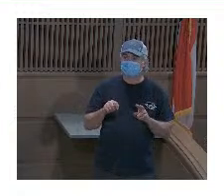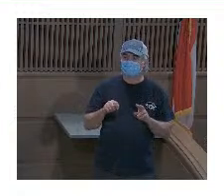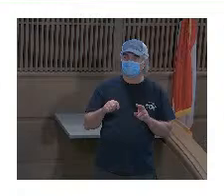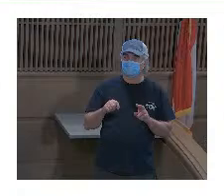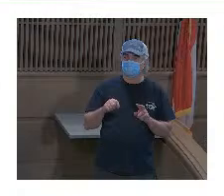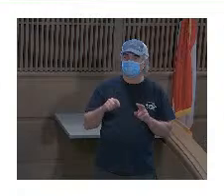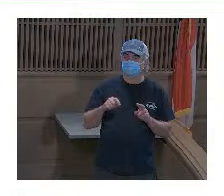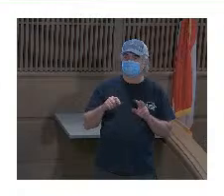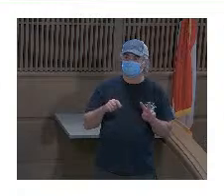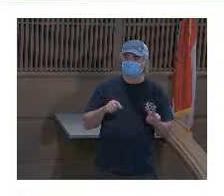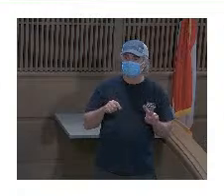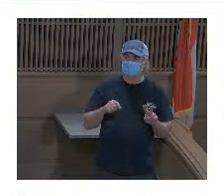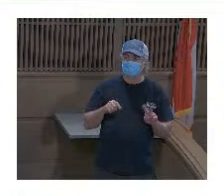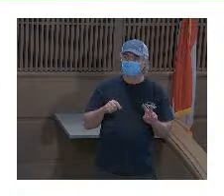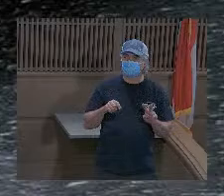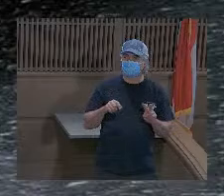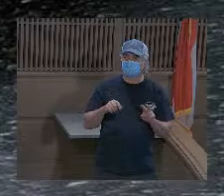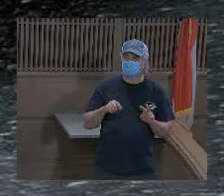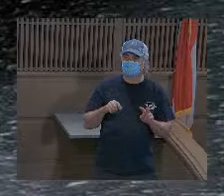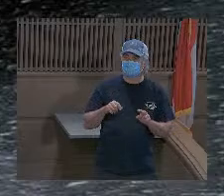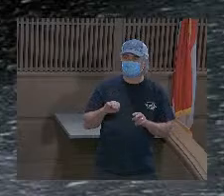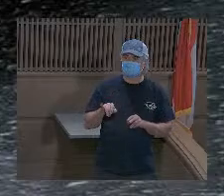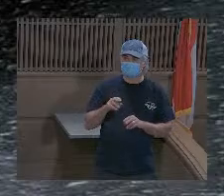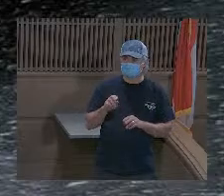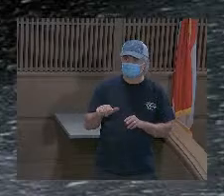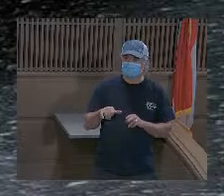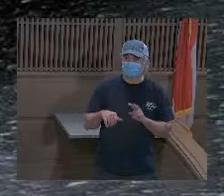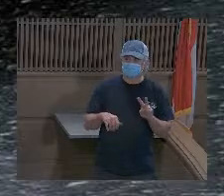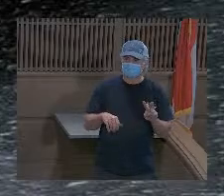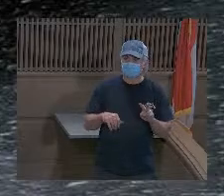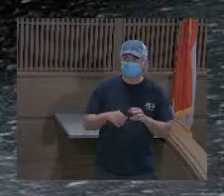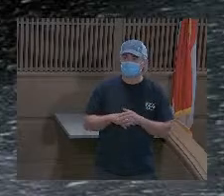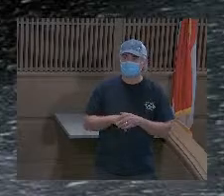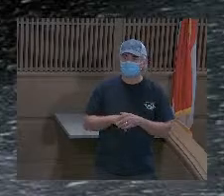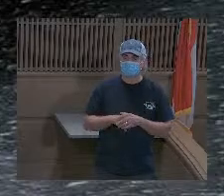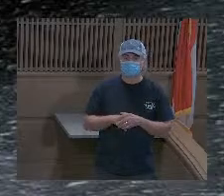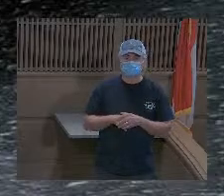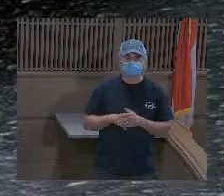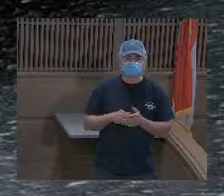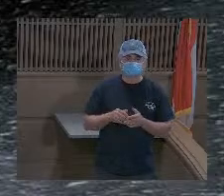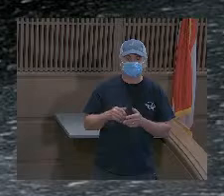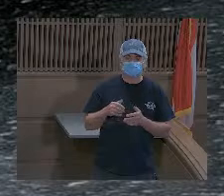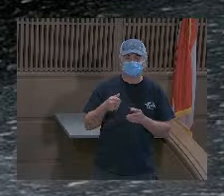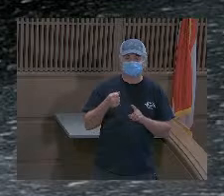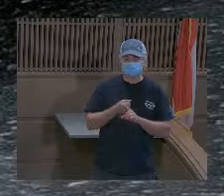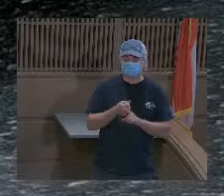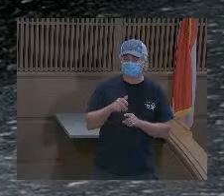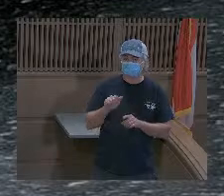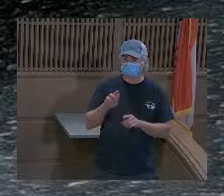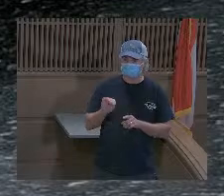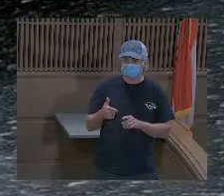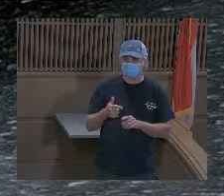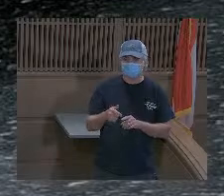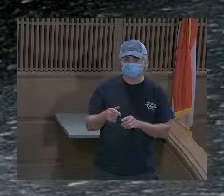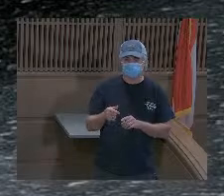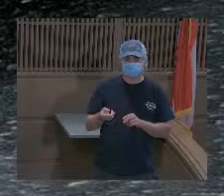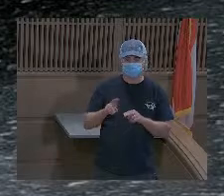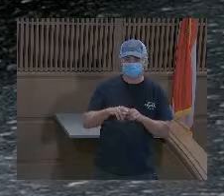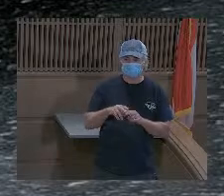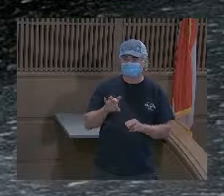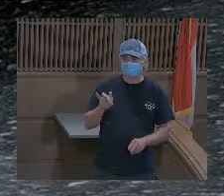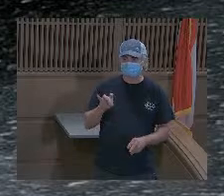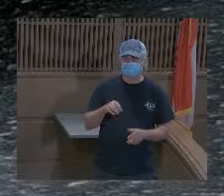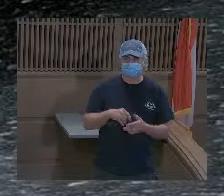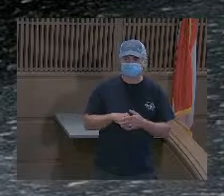deaths so far in the month of September. I want to remind you again, remember, 1